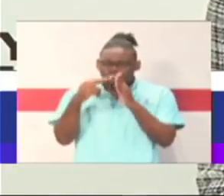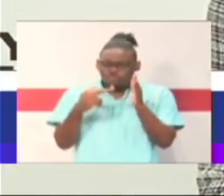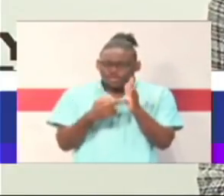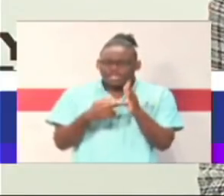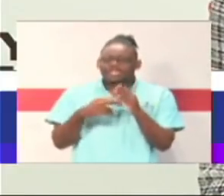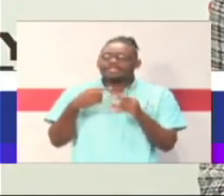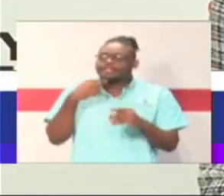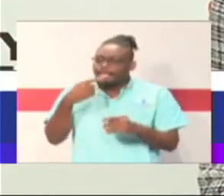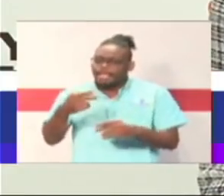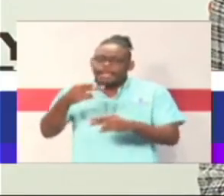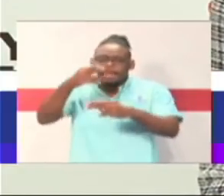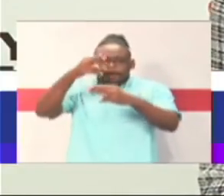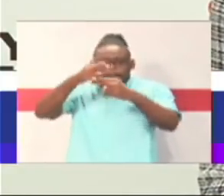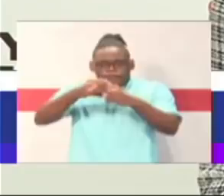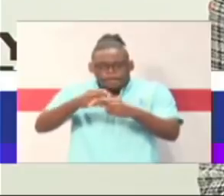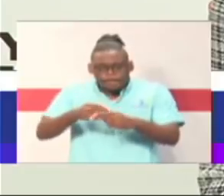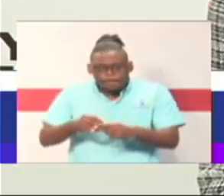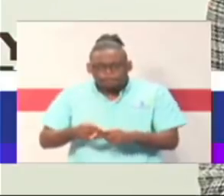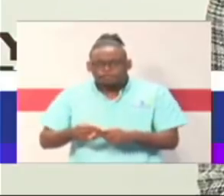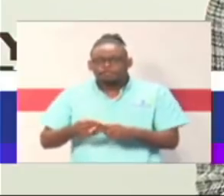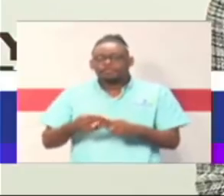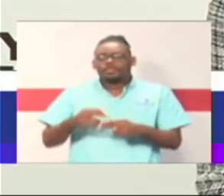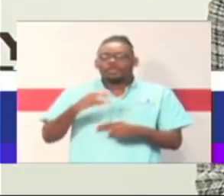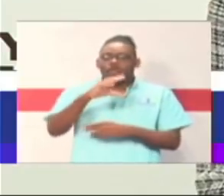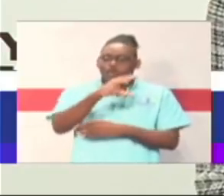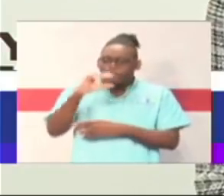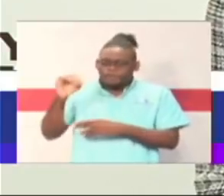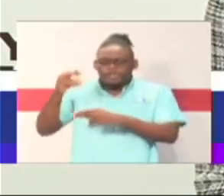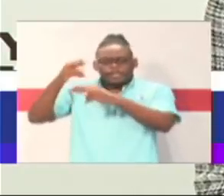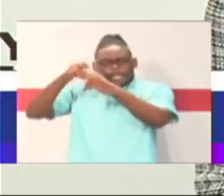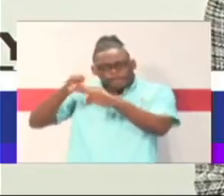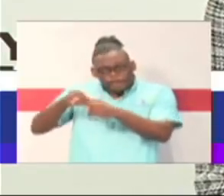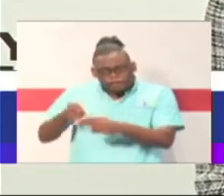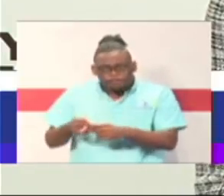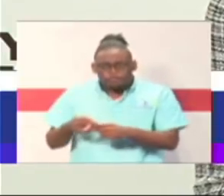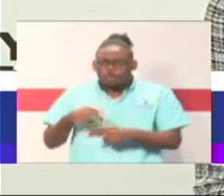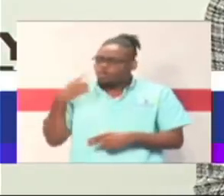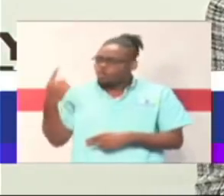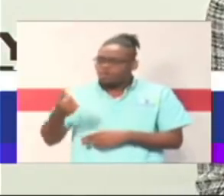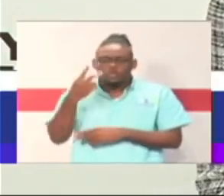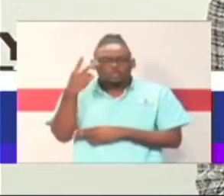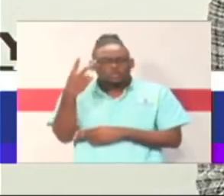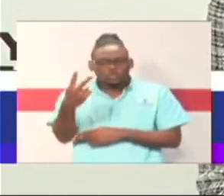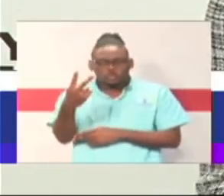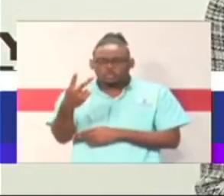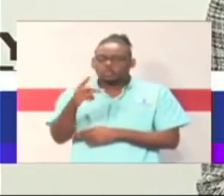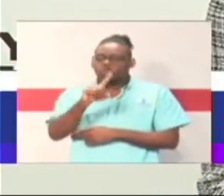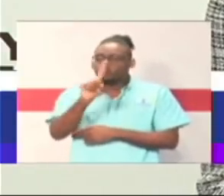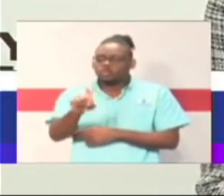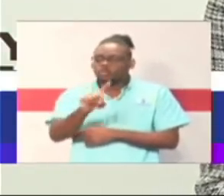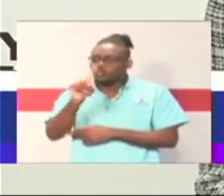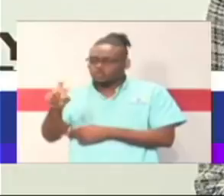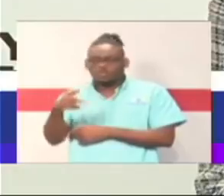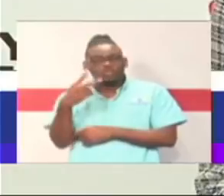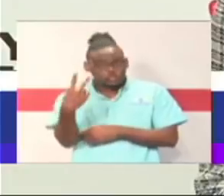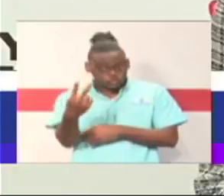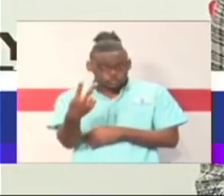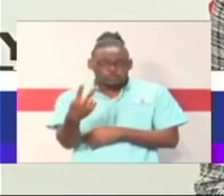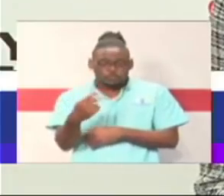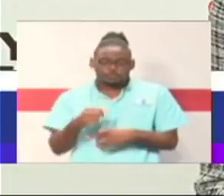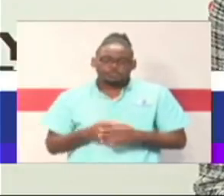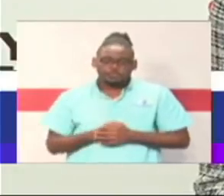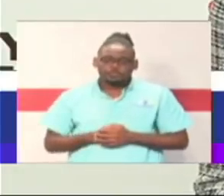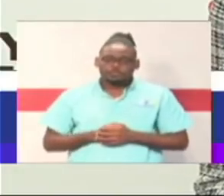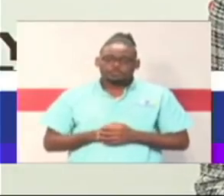of the media house that you represent. We ask for no more than 2 questions posed at the same time, so that we'll keep things rolling. Keep